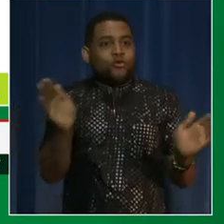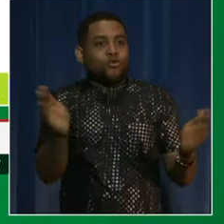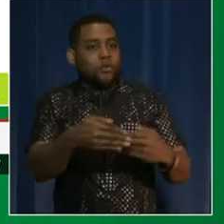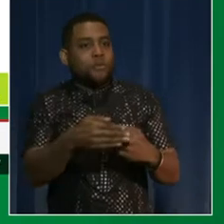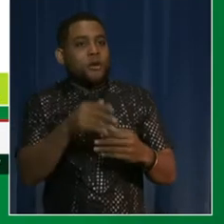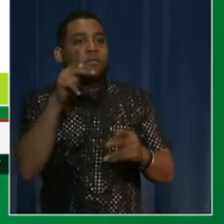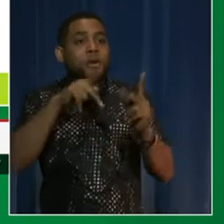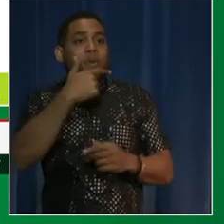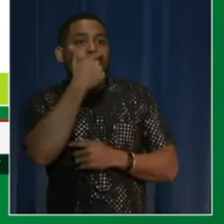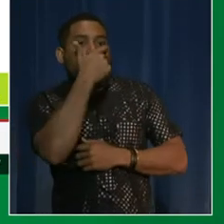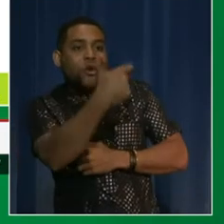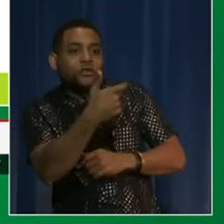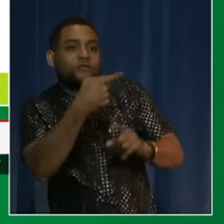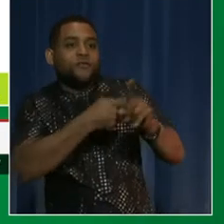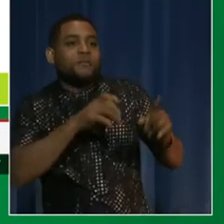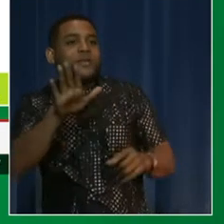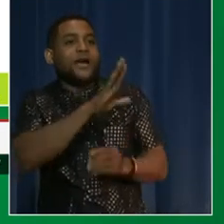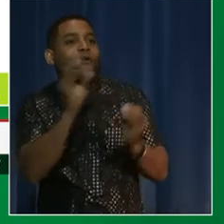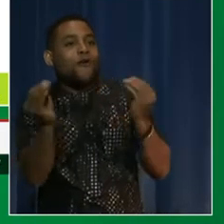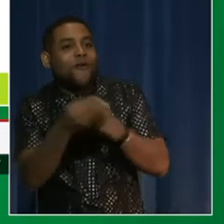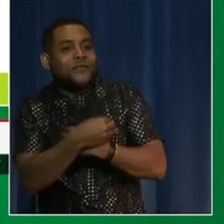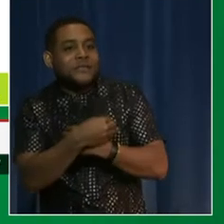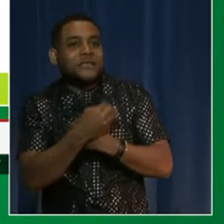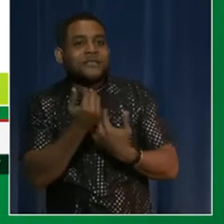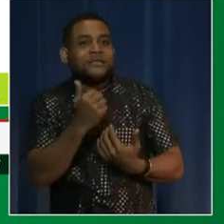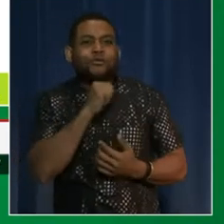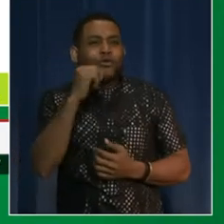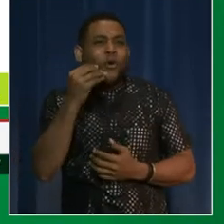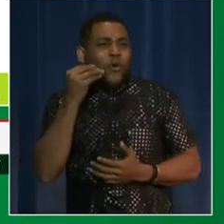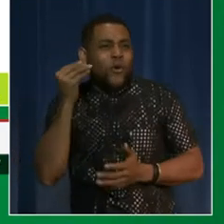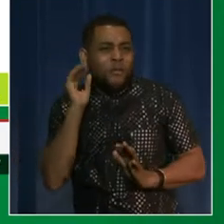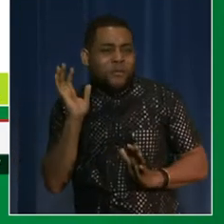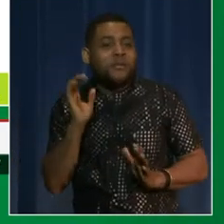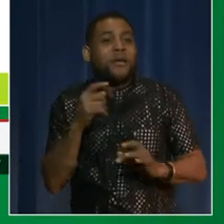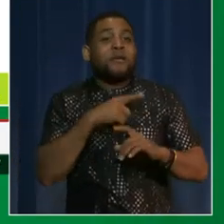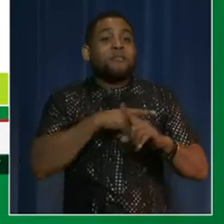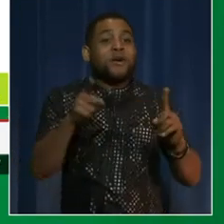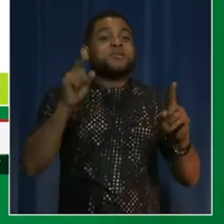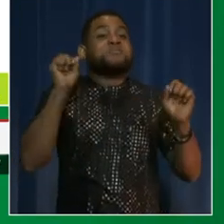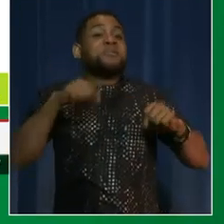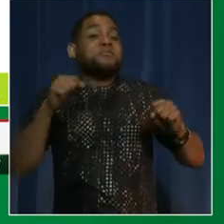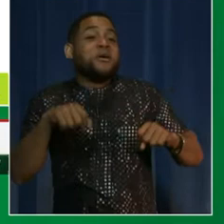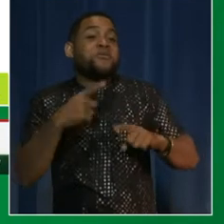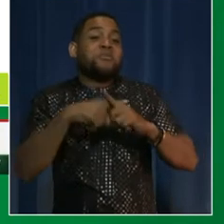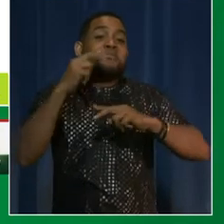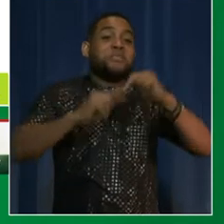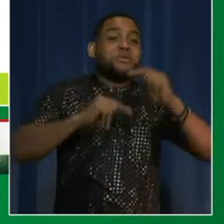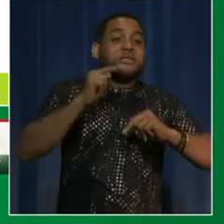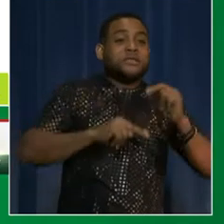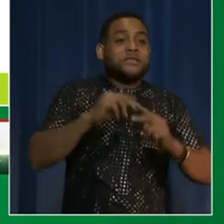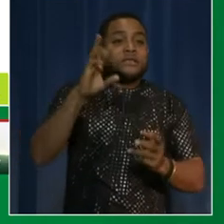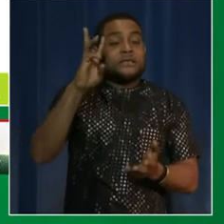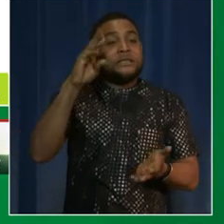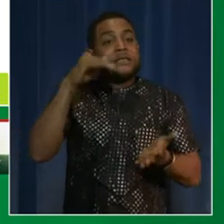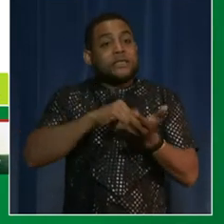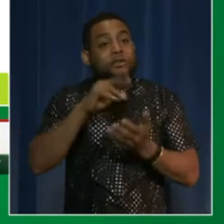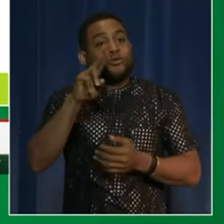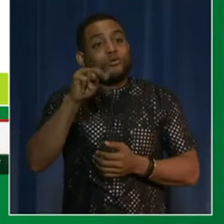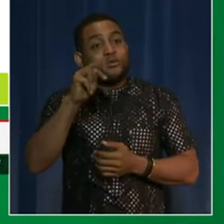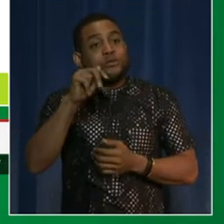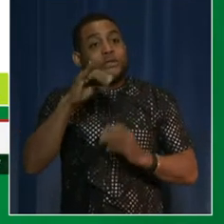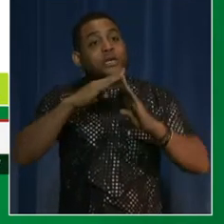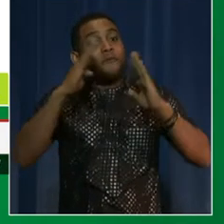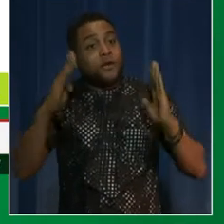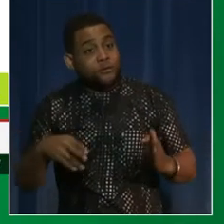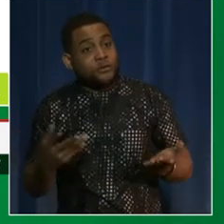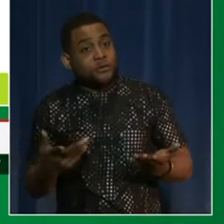office, not home, but hopefully their office, that we will be able to build about 6,000 units of housing, 3,700 of which will